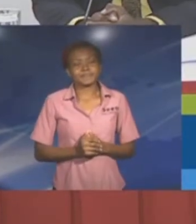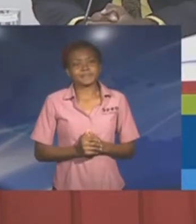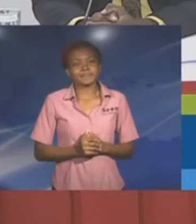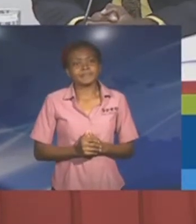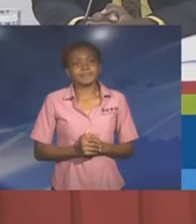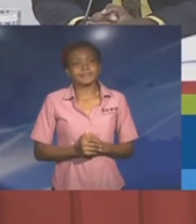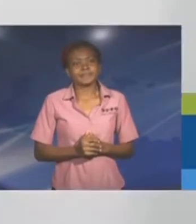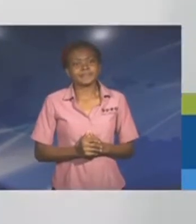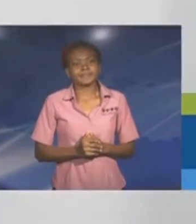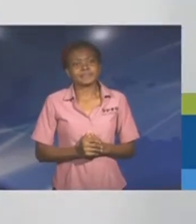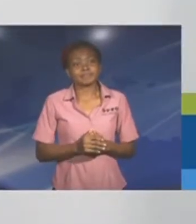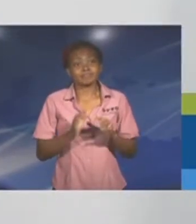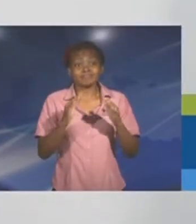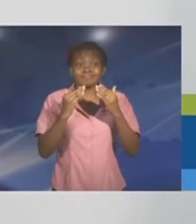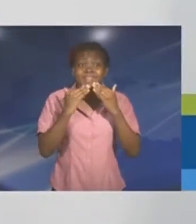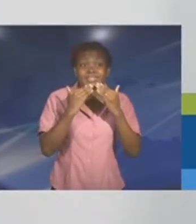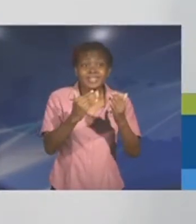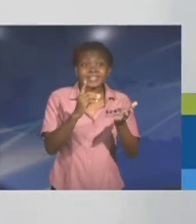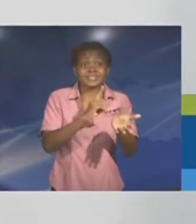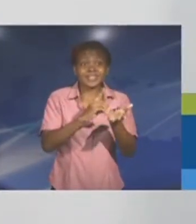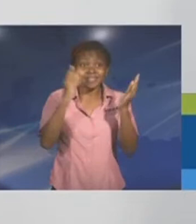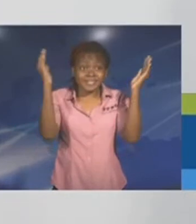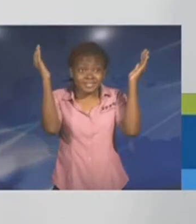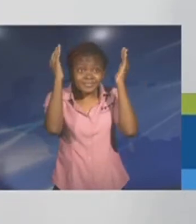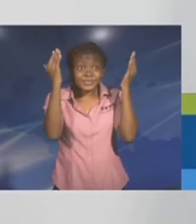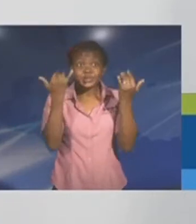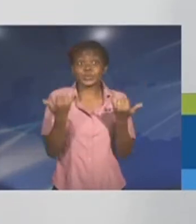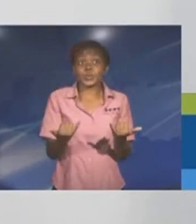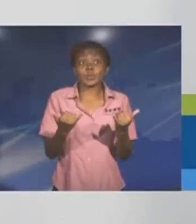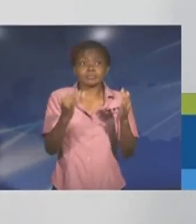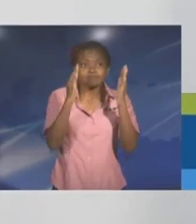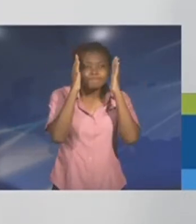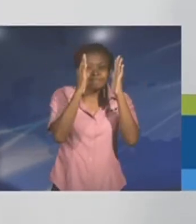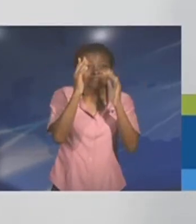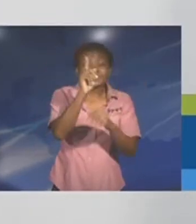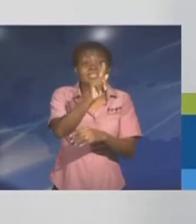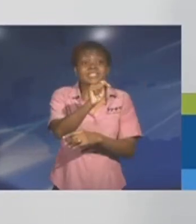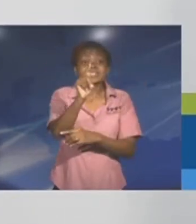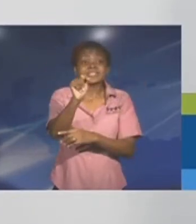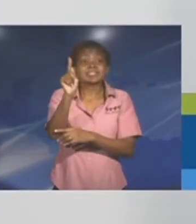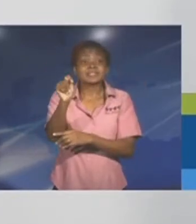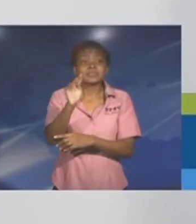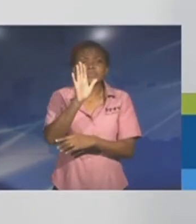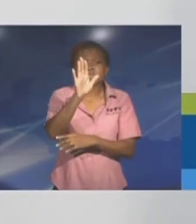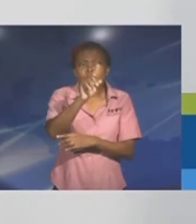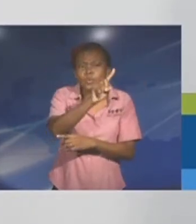Thank you, Dr. Hines. We now move to TTT for another question.